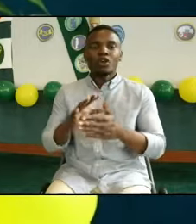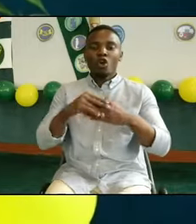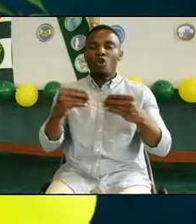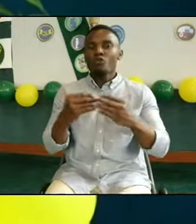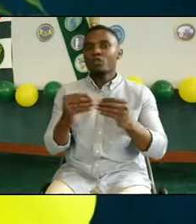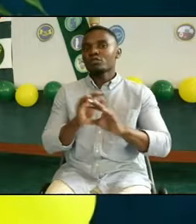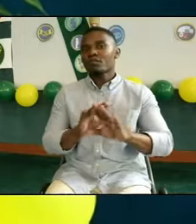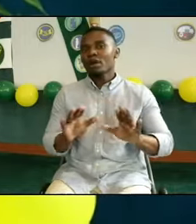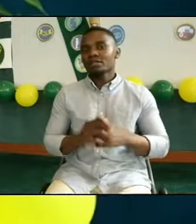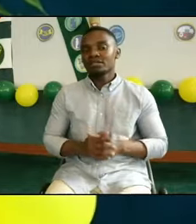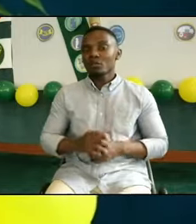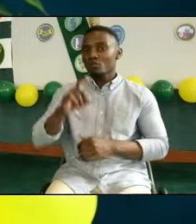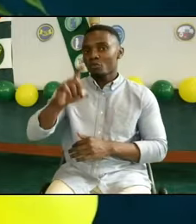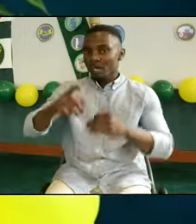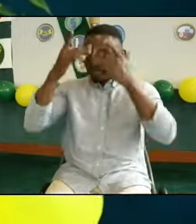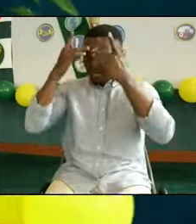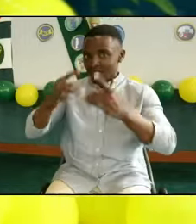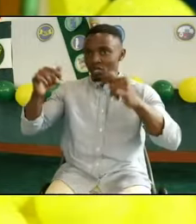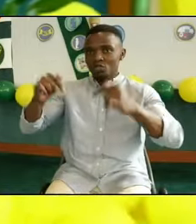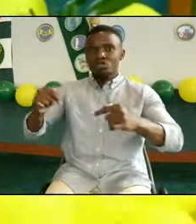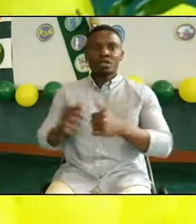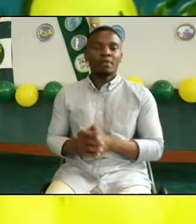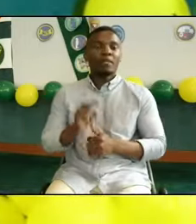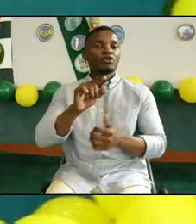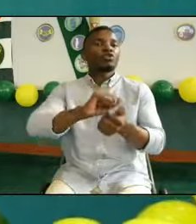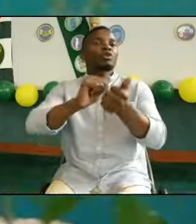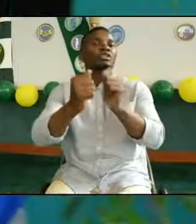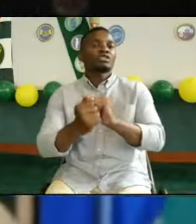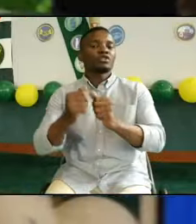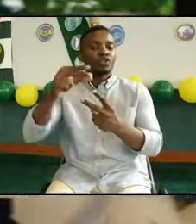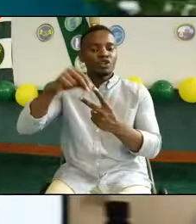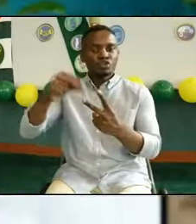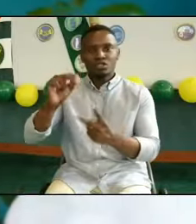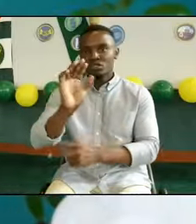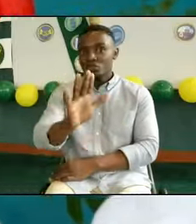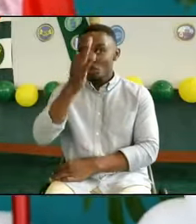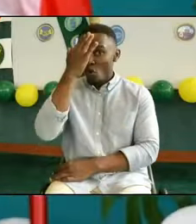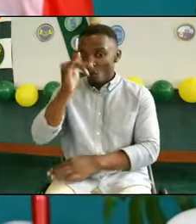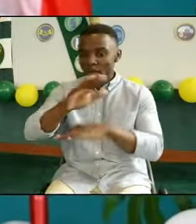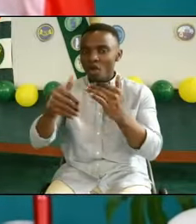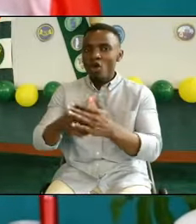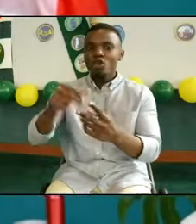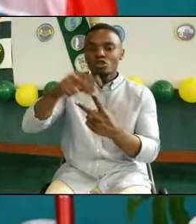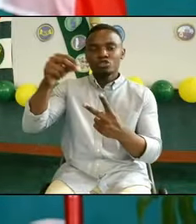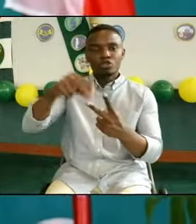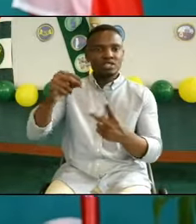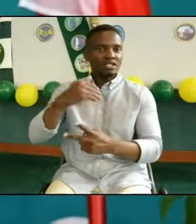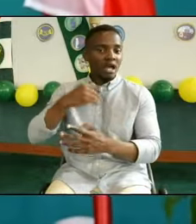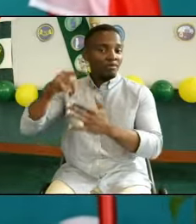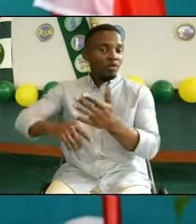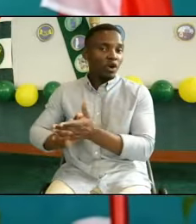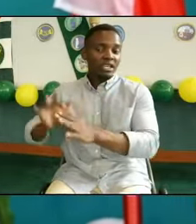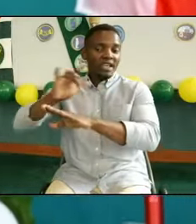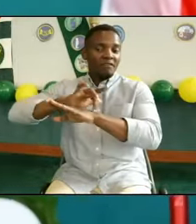need to take a new decision today. And you are going to change the pattern of your choices, because any choice you make has transgenerational